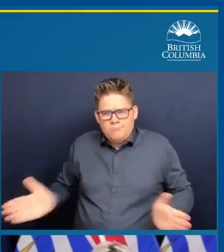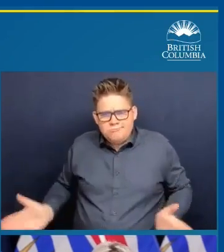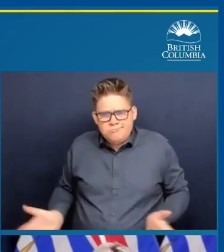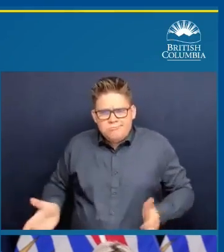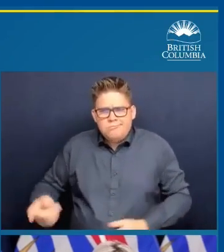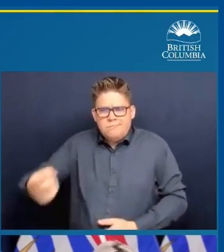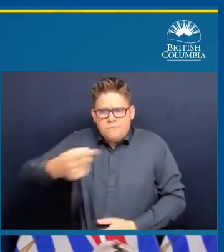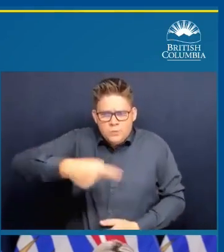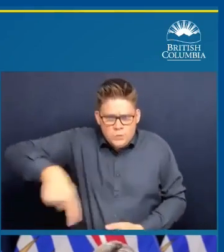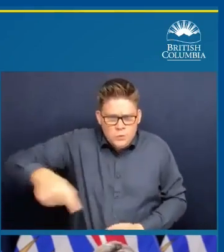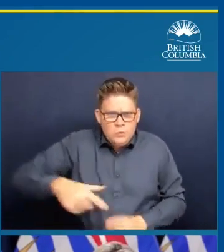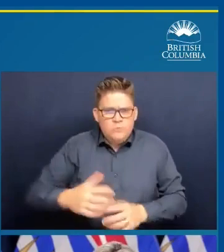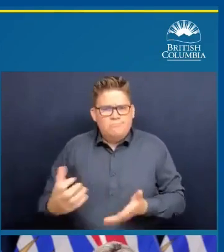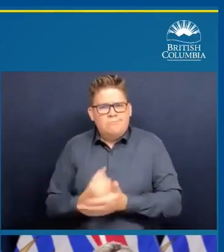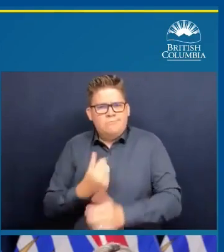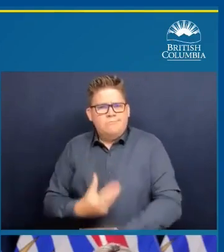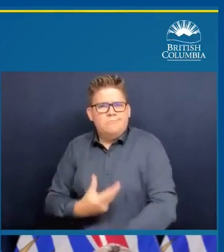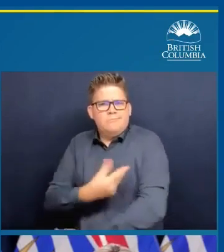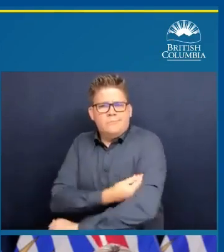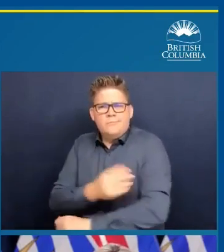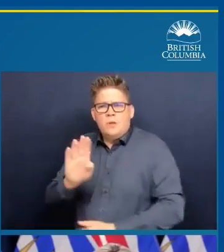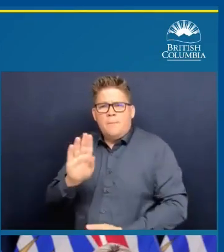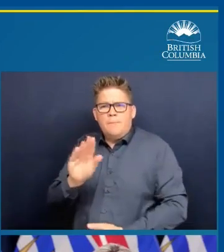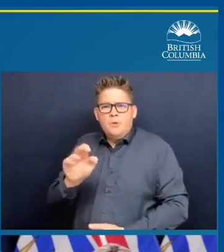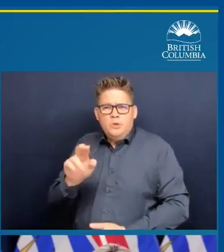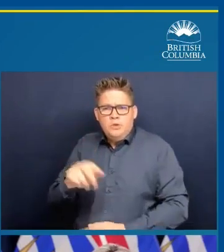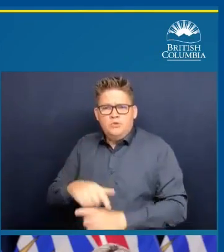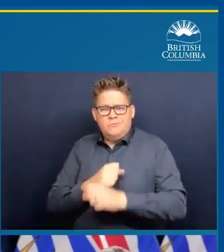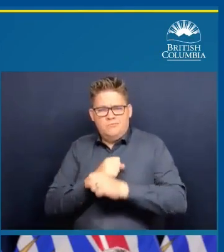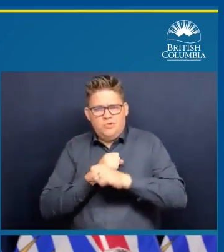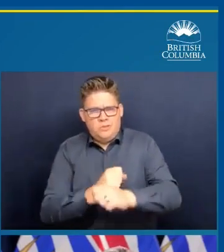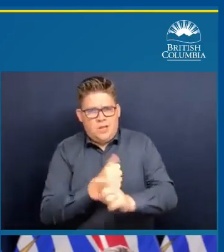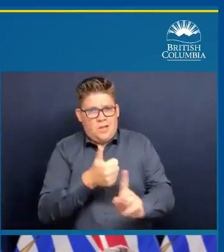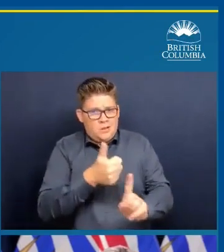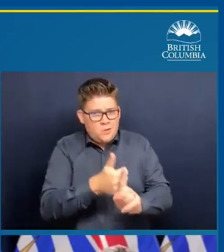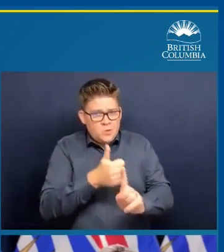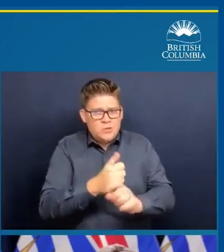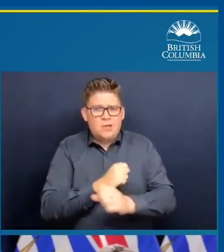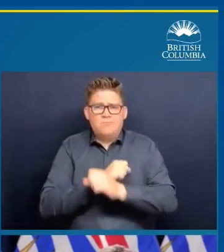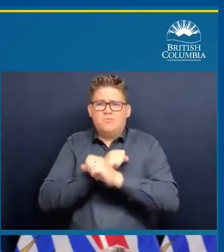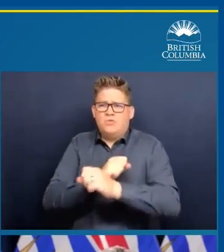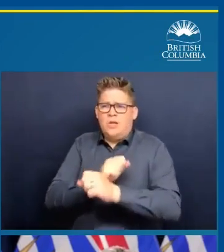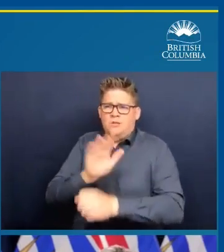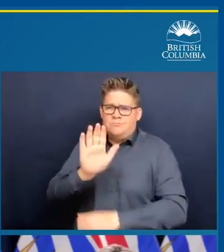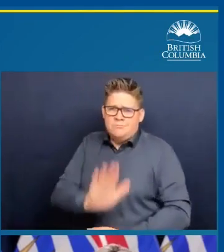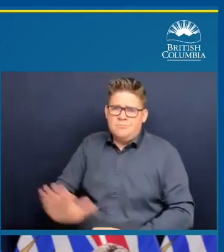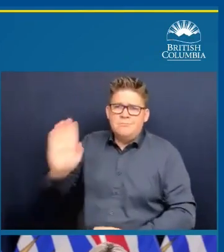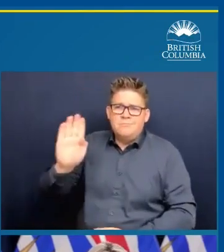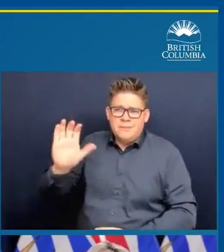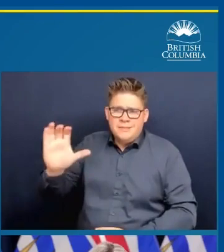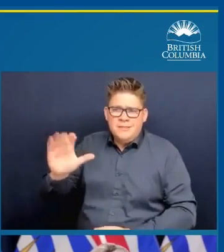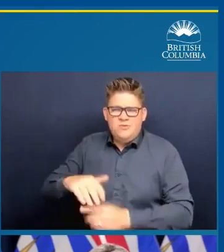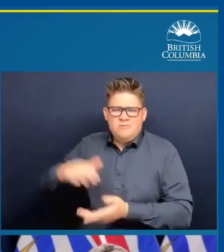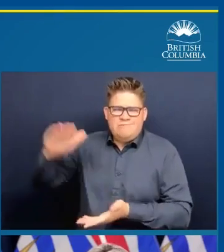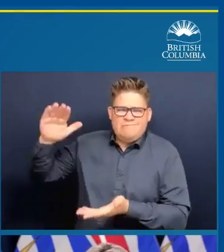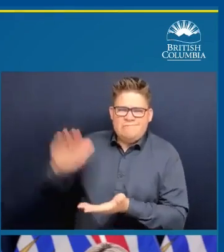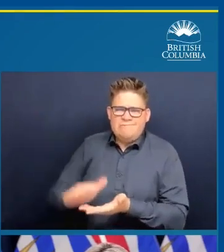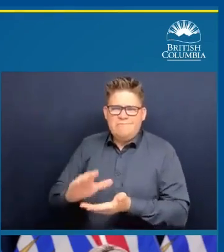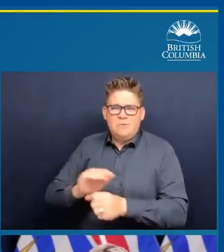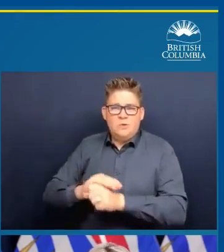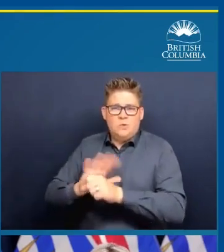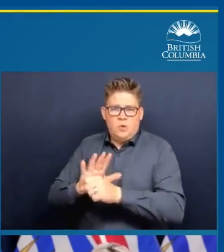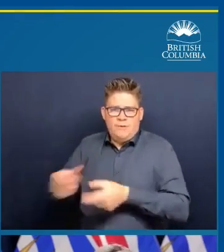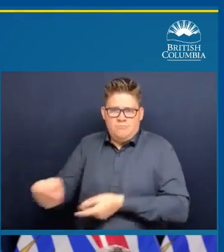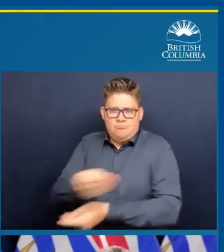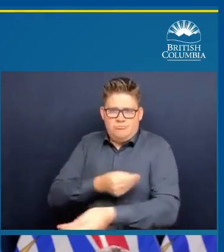infection and help dampen down the transmission of COVID-19. And we know that the combinations we've seen mean